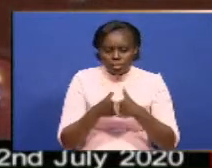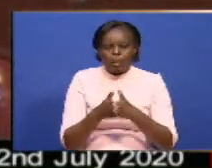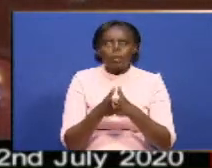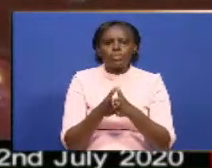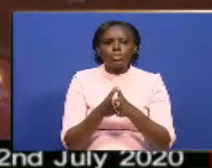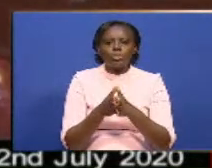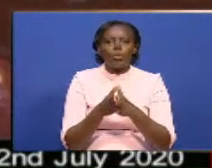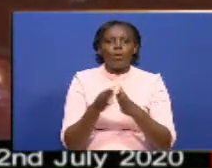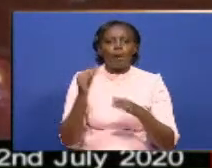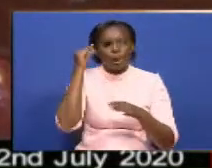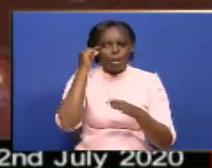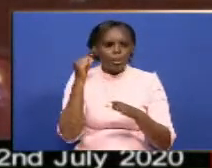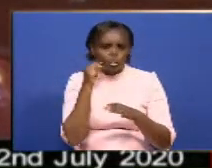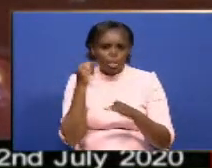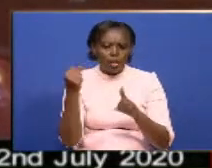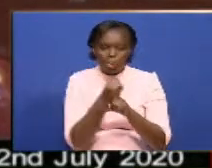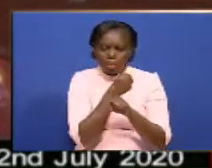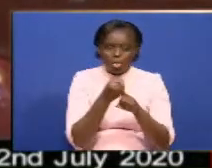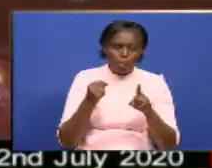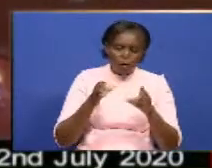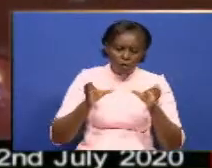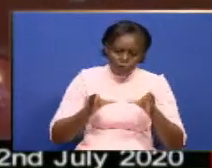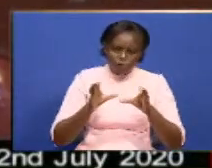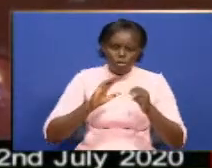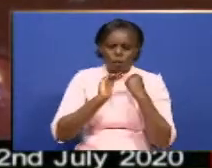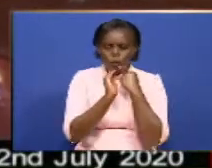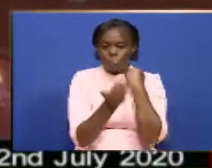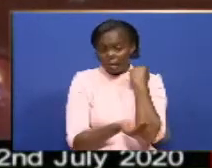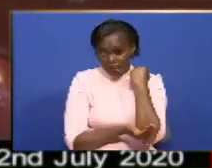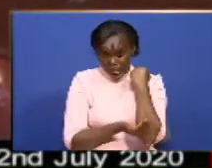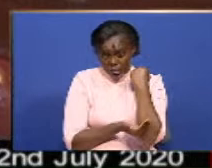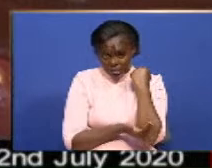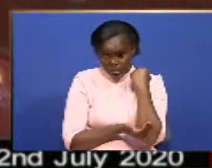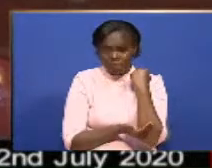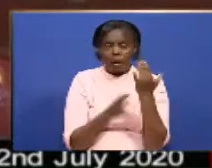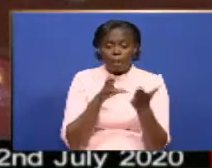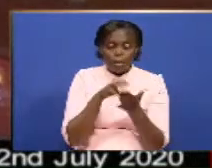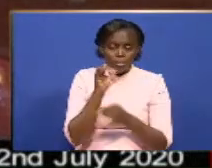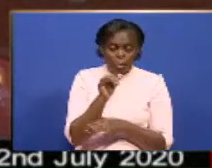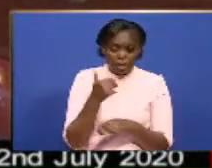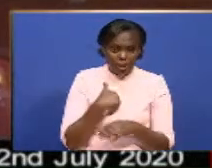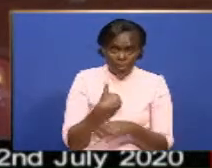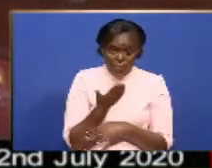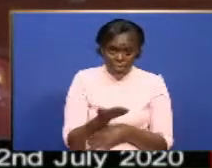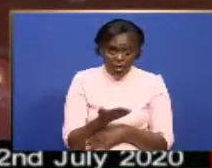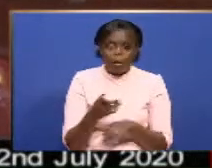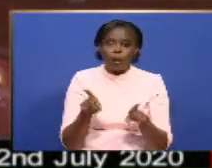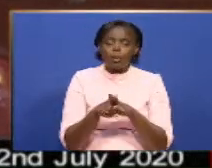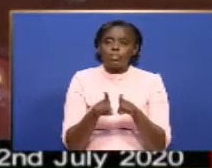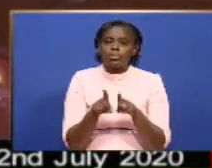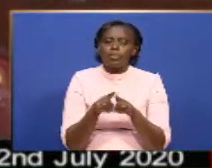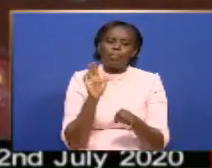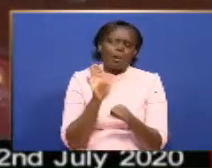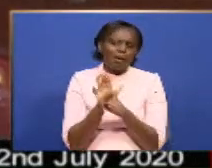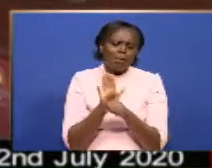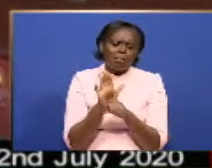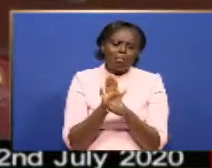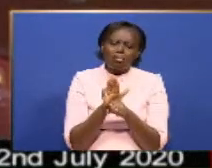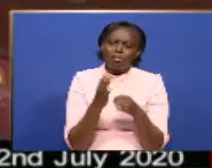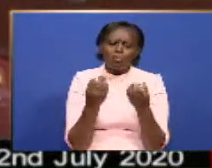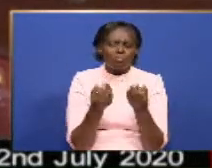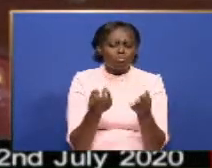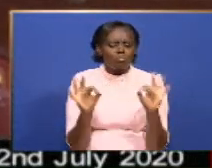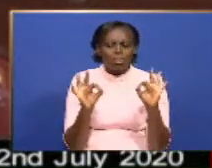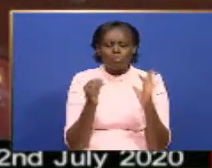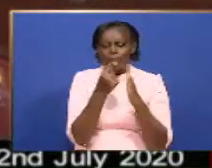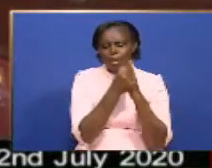or forced pregnancies, because we know there are countries where there have been such cases. Madam Speaker, there is also too much discretion under